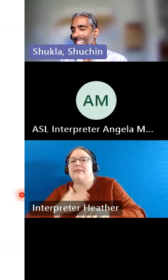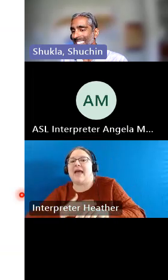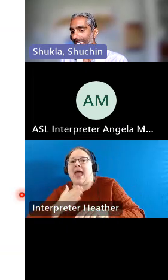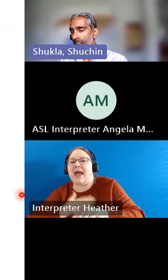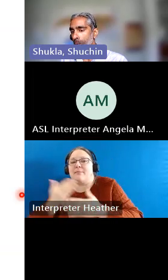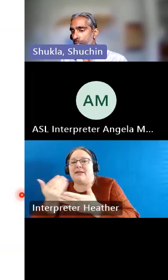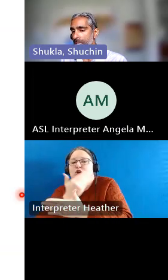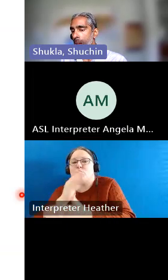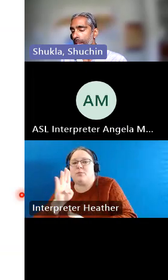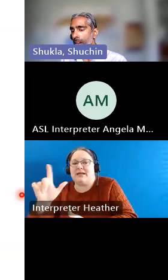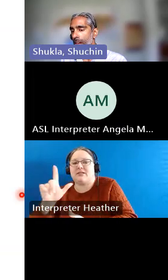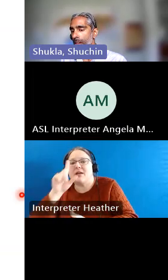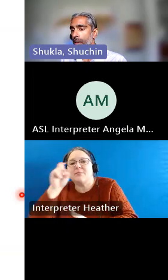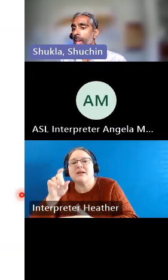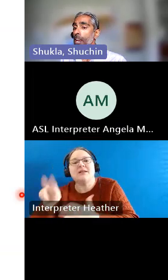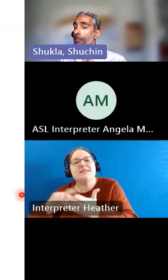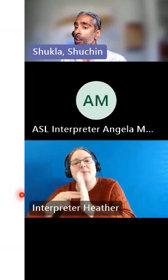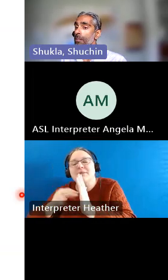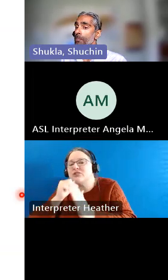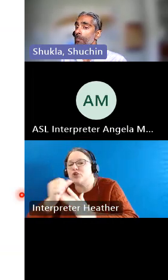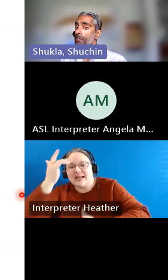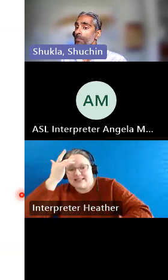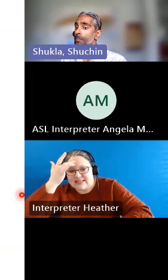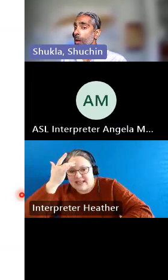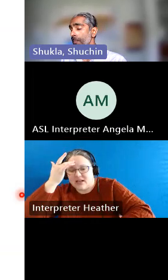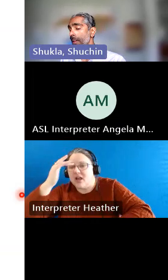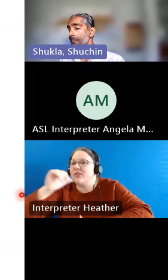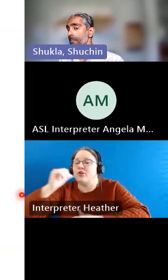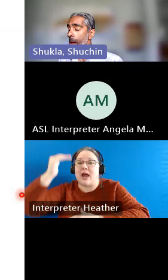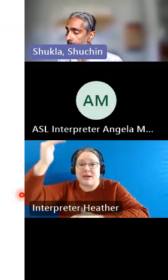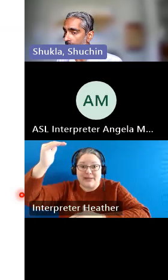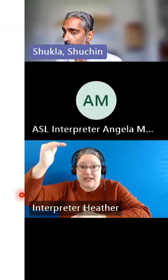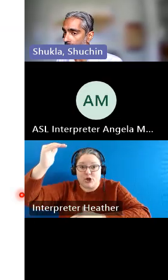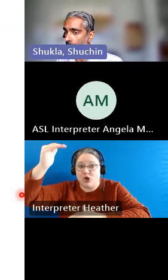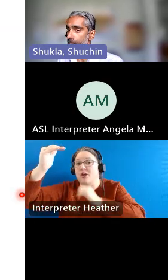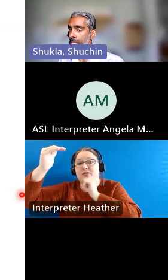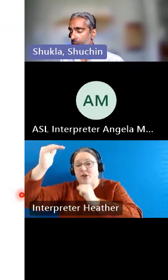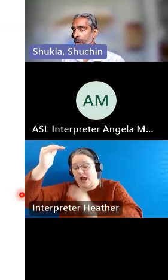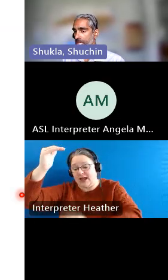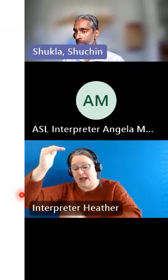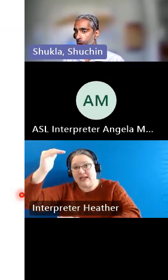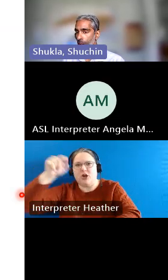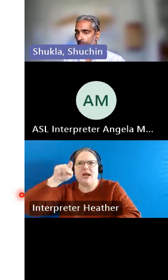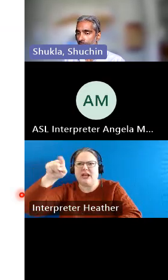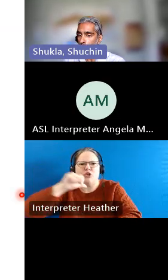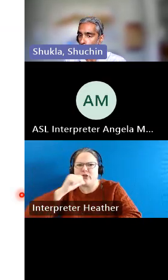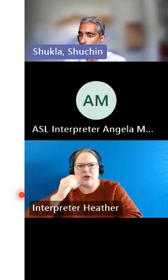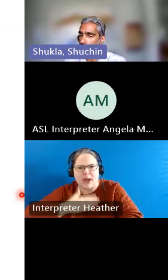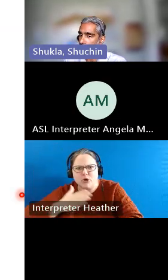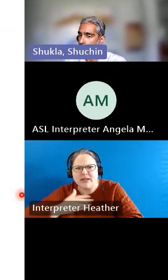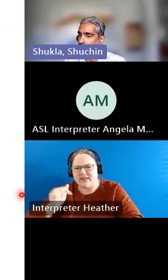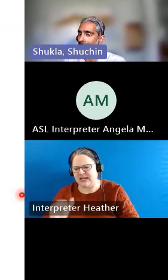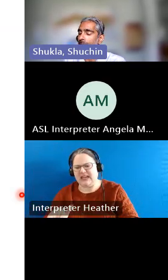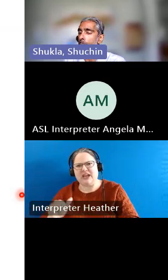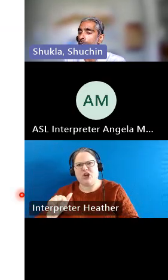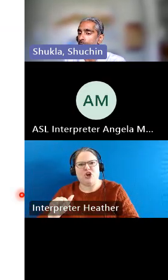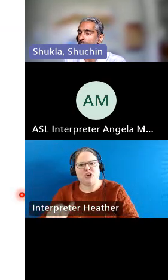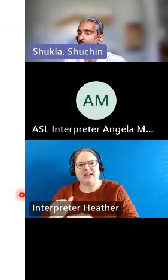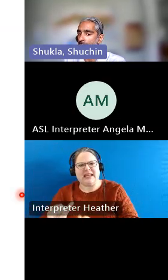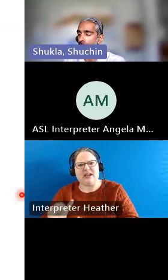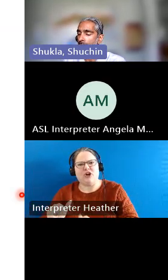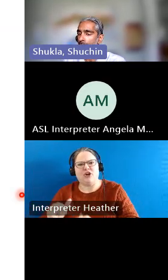in the middle, they're not sick, which is down here. And up here, they would be not breathing and potentially at risk for overdose. We want them here